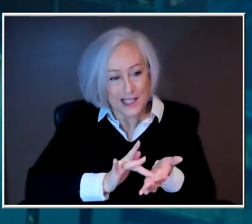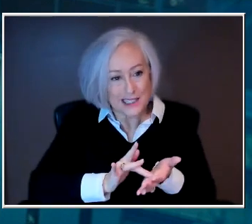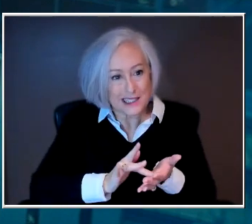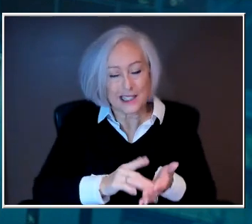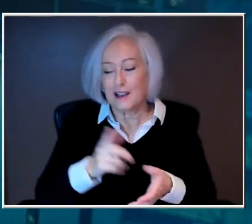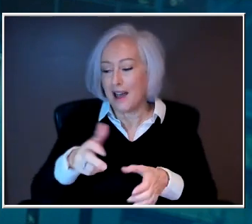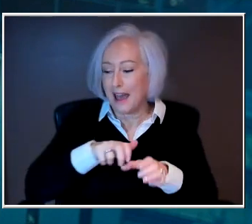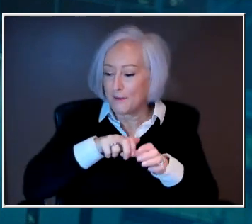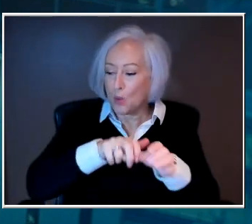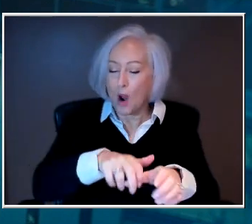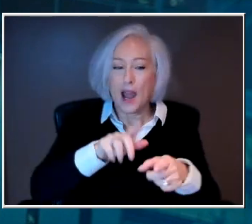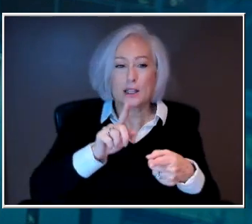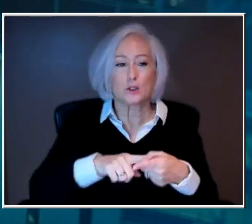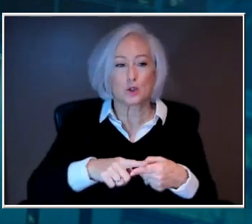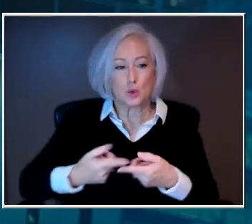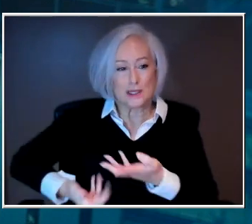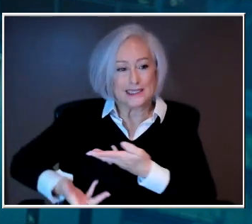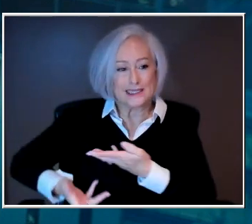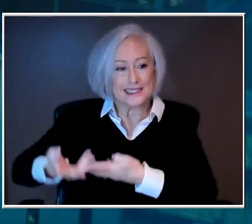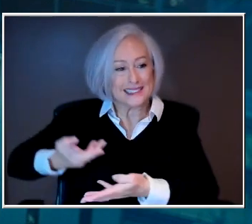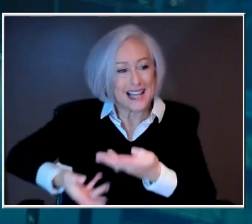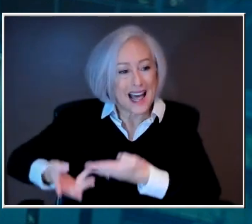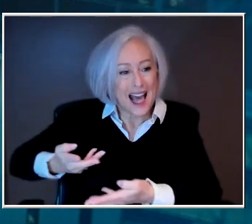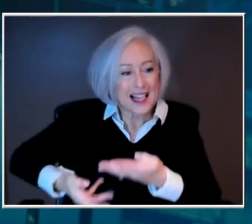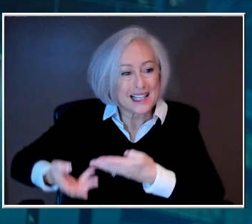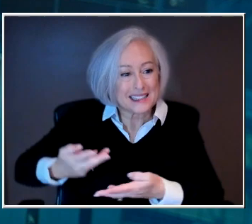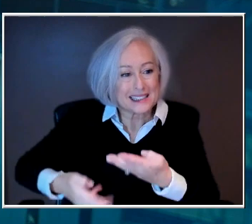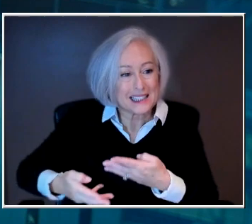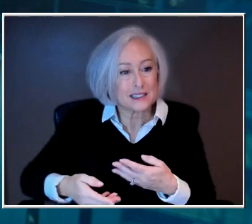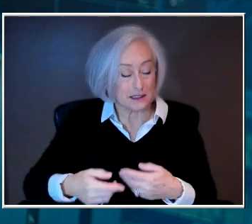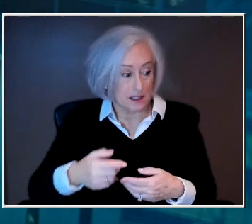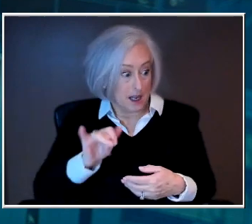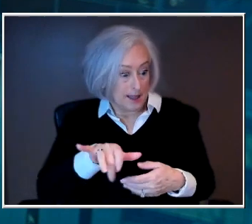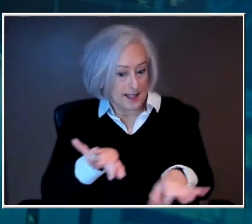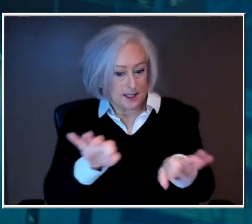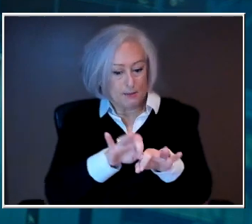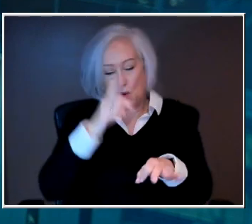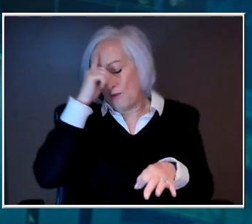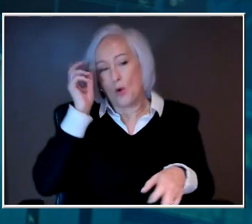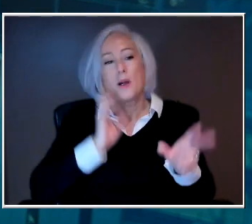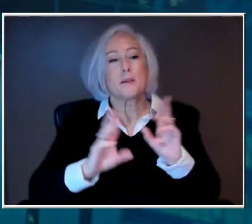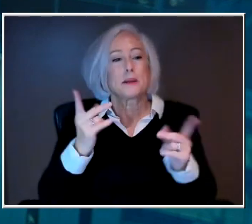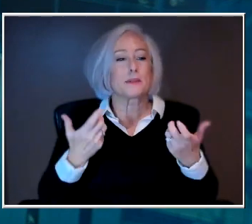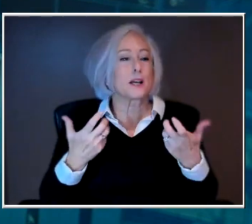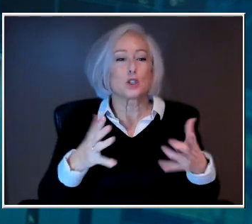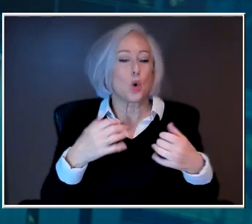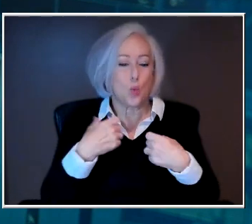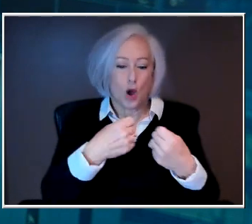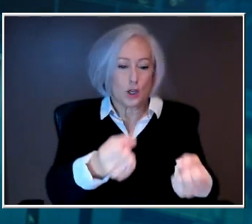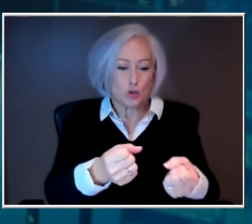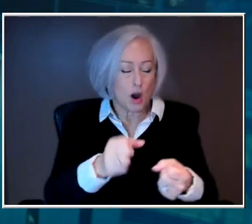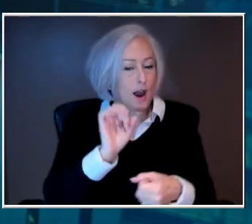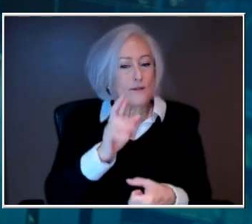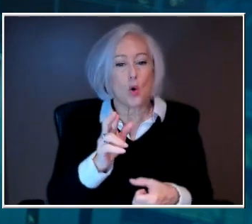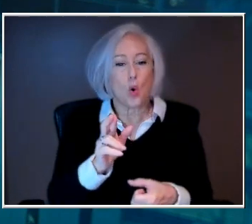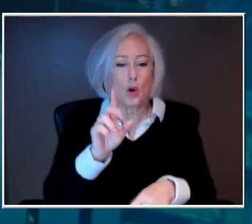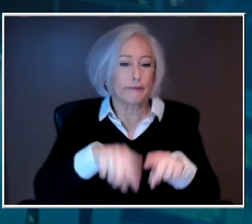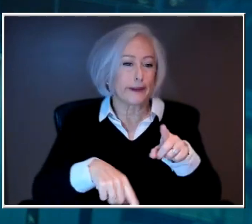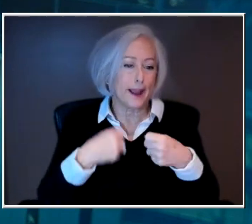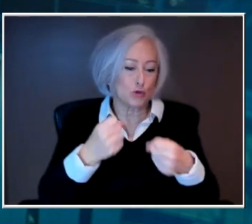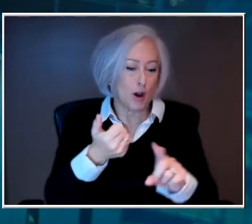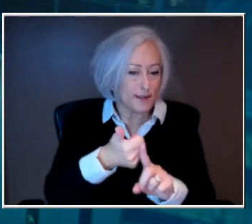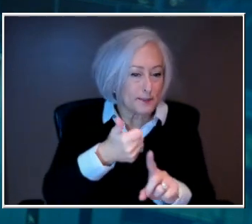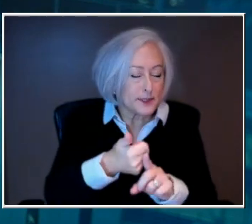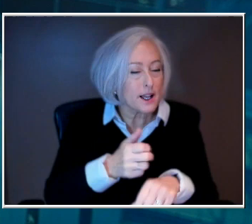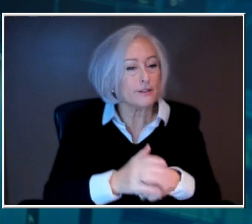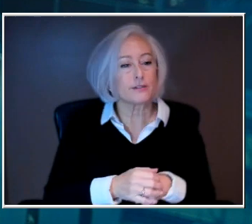deal, especially for people that perhaps don't drive themselves or don't want to drive in that icy, cold, snowy weather, right? And so